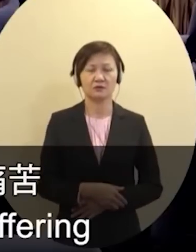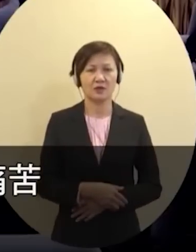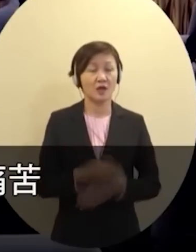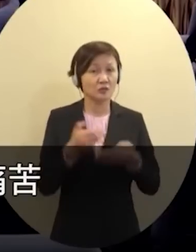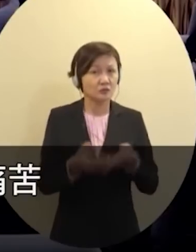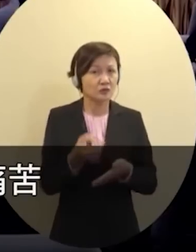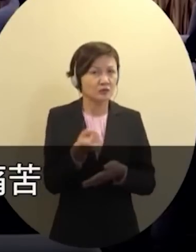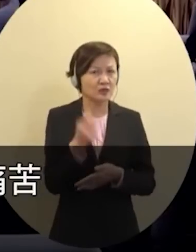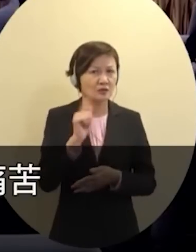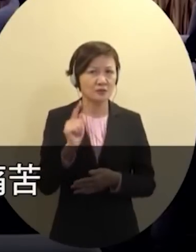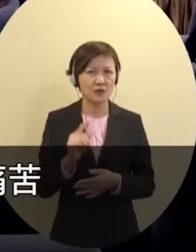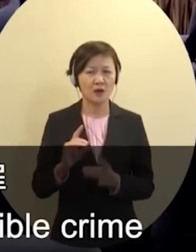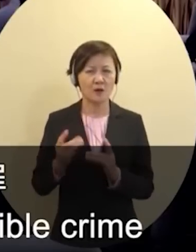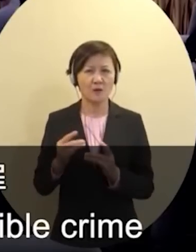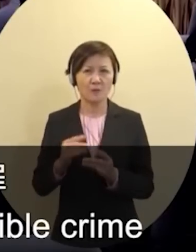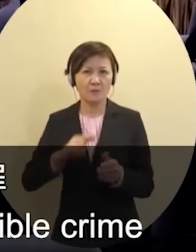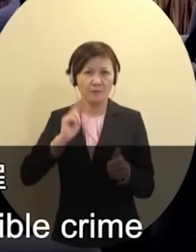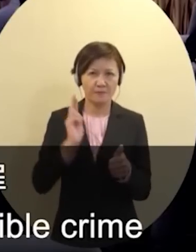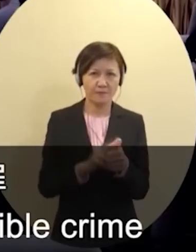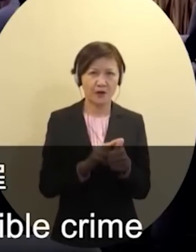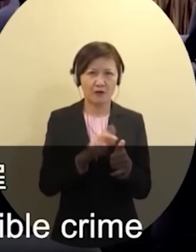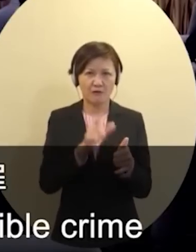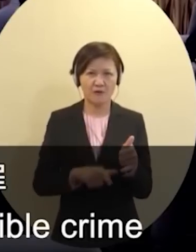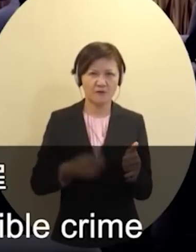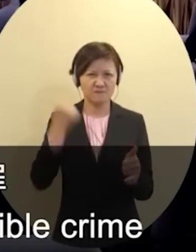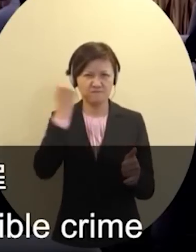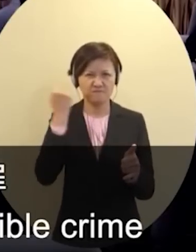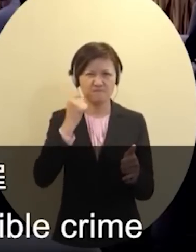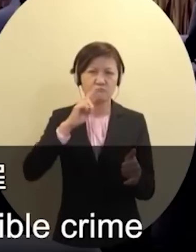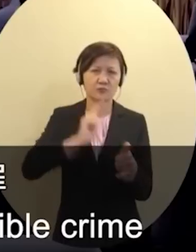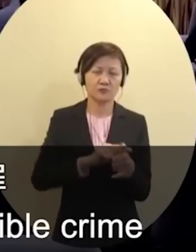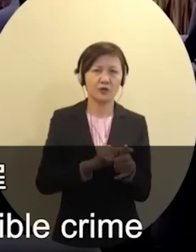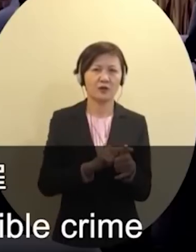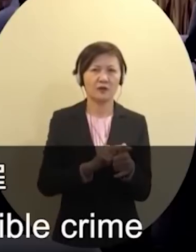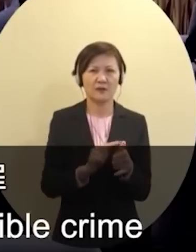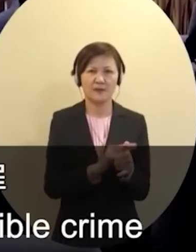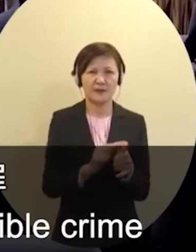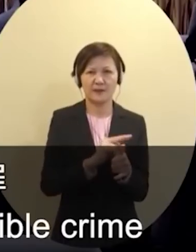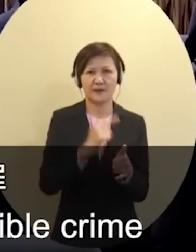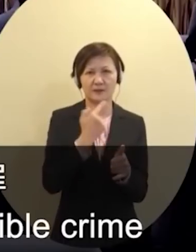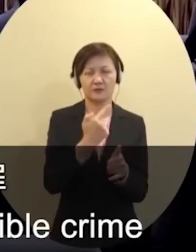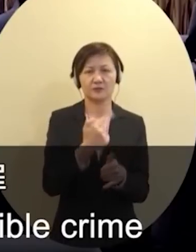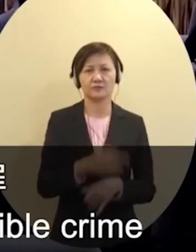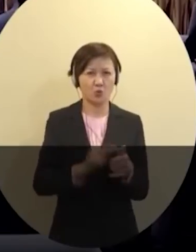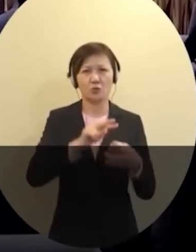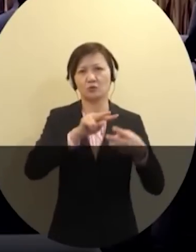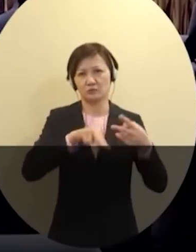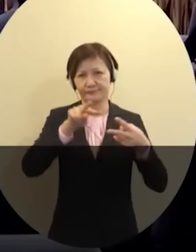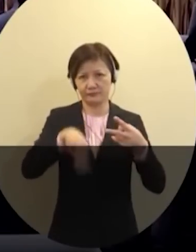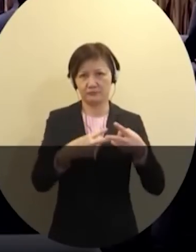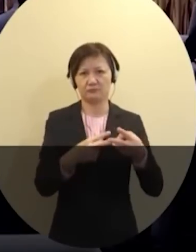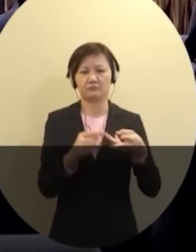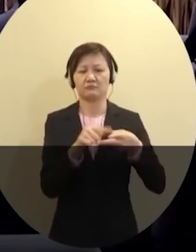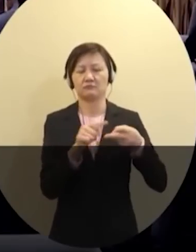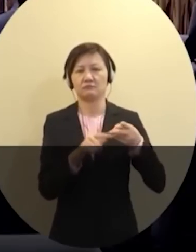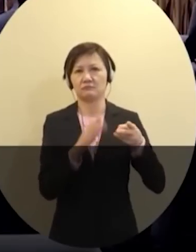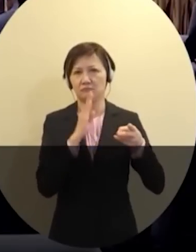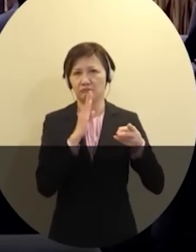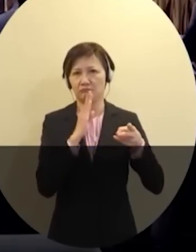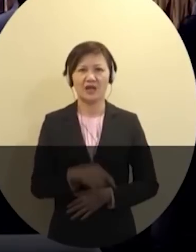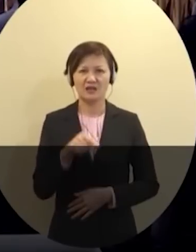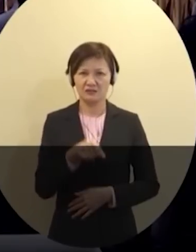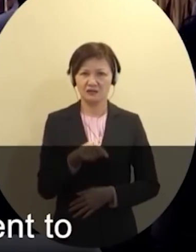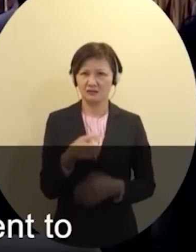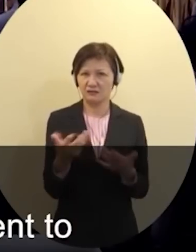or suffering on a powerless person. That's what makes torture such a terrible crime. So what